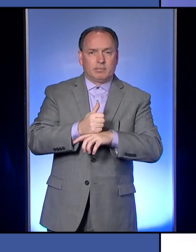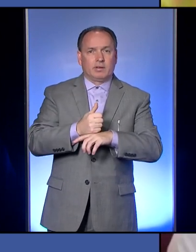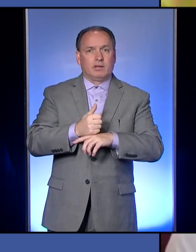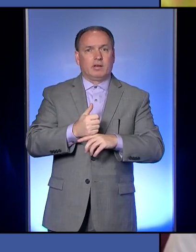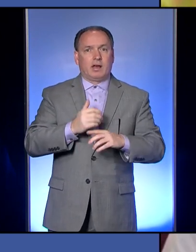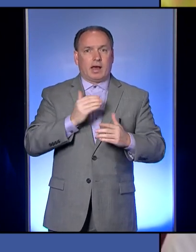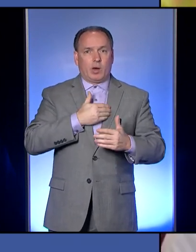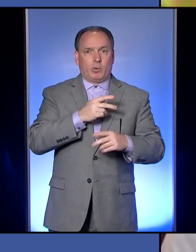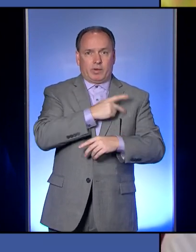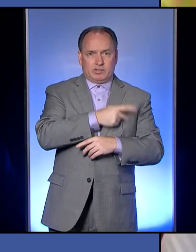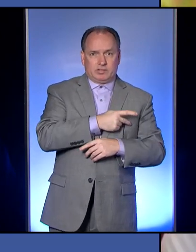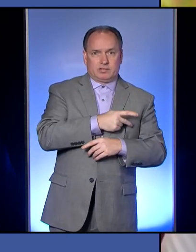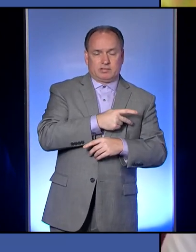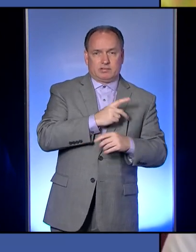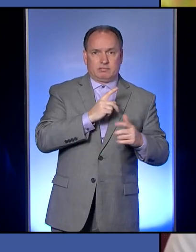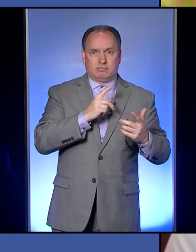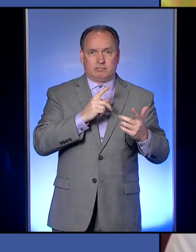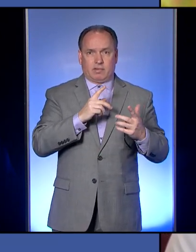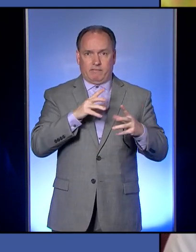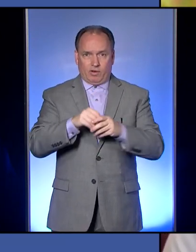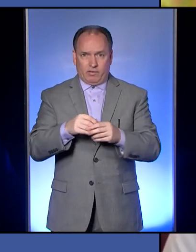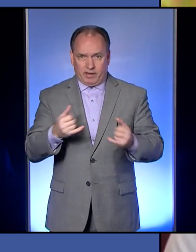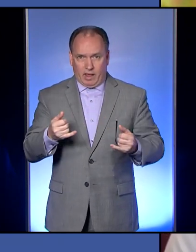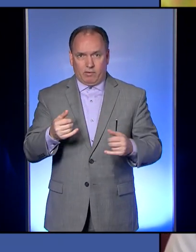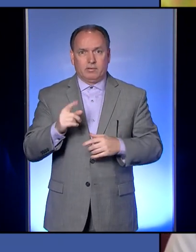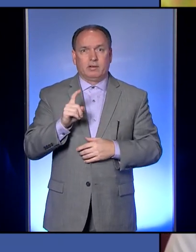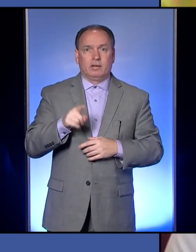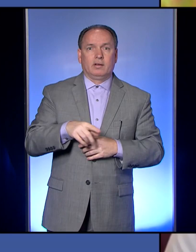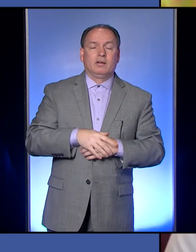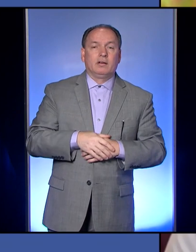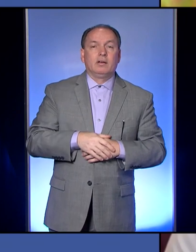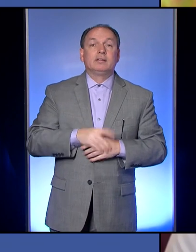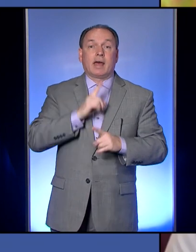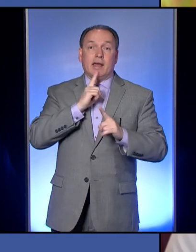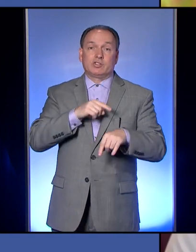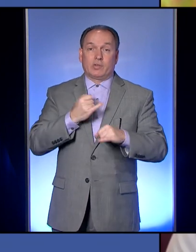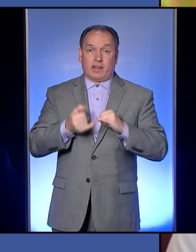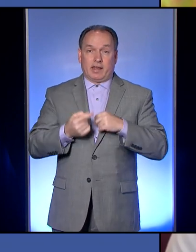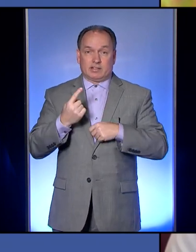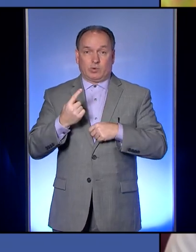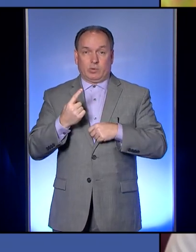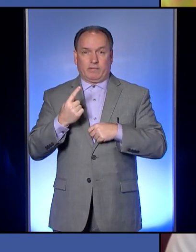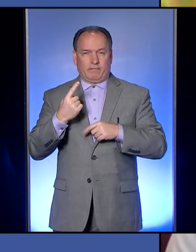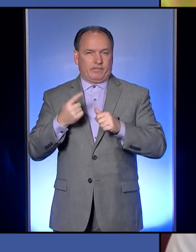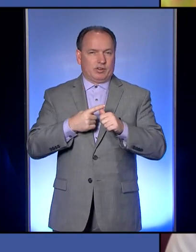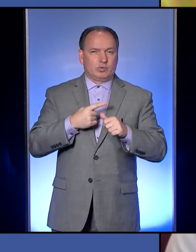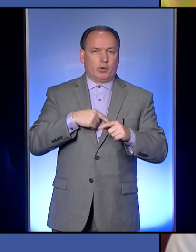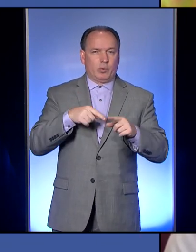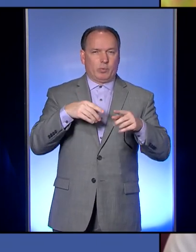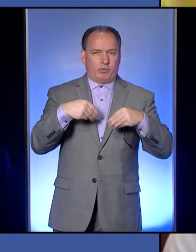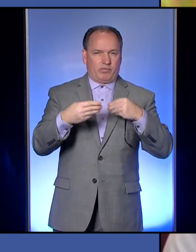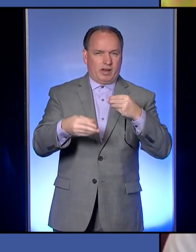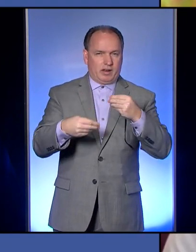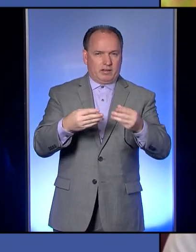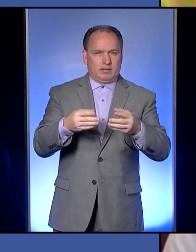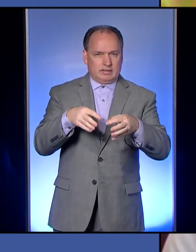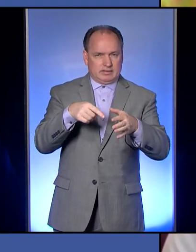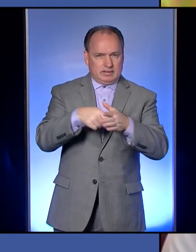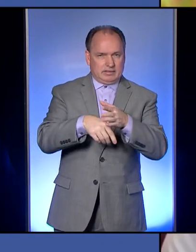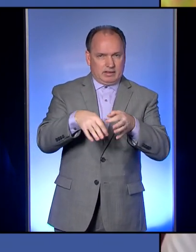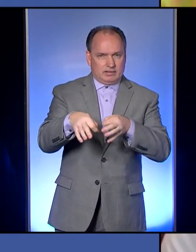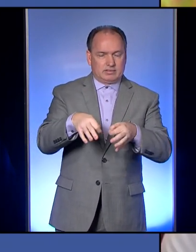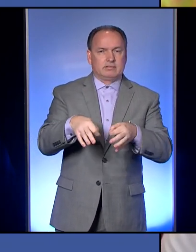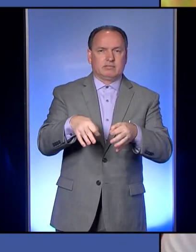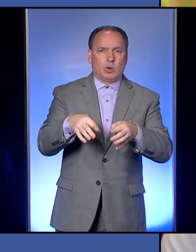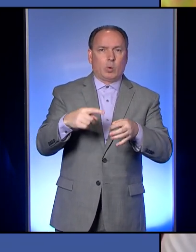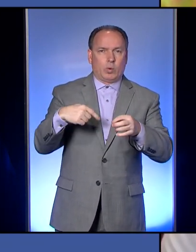So to answer the latter first, we will be giving details as provided. So right now, I actually don't